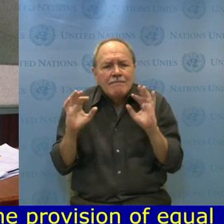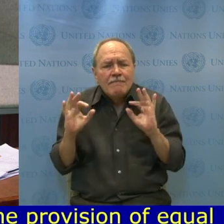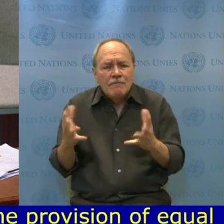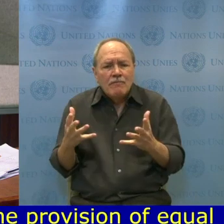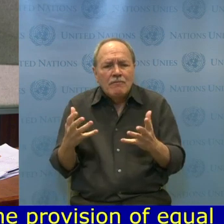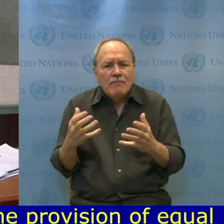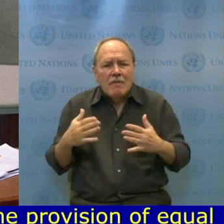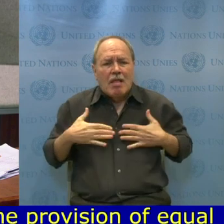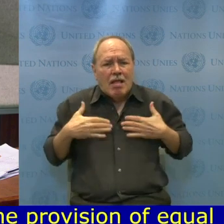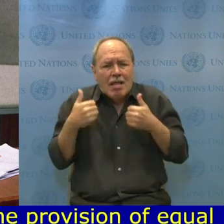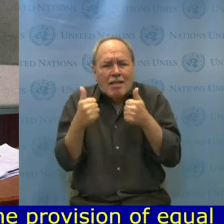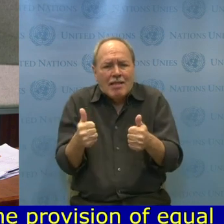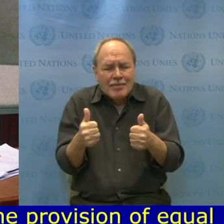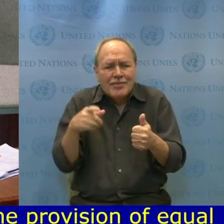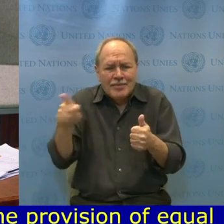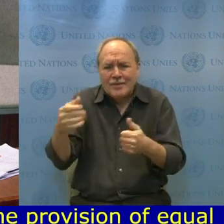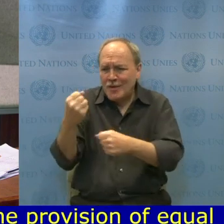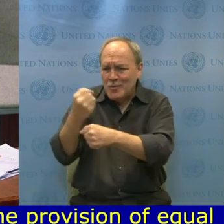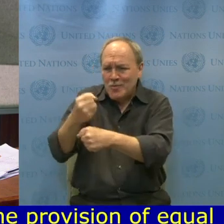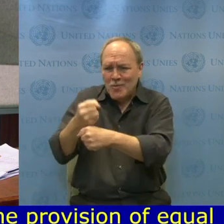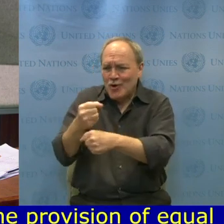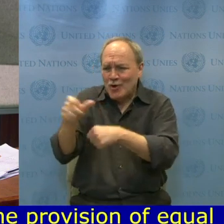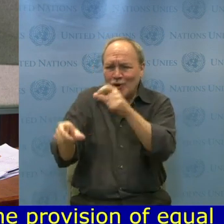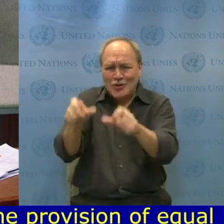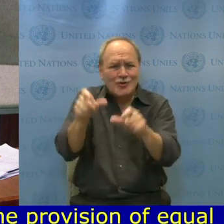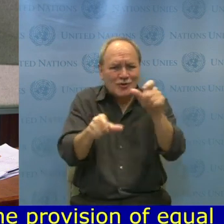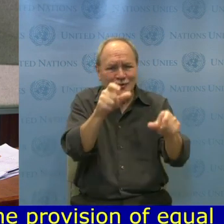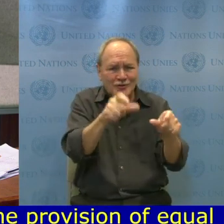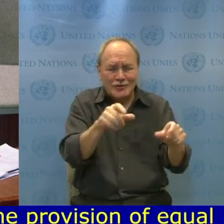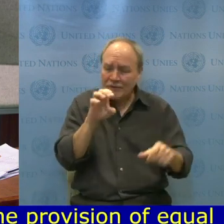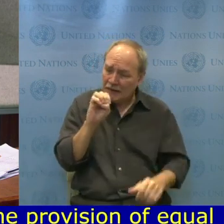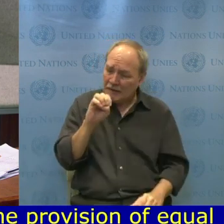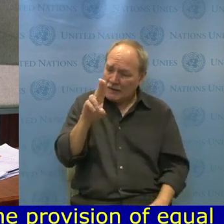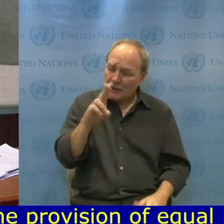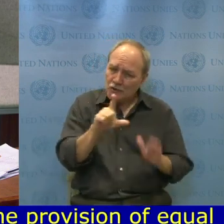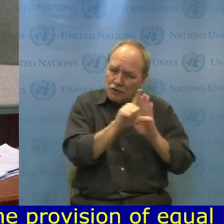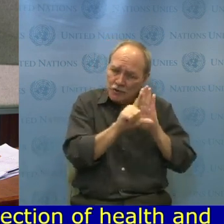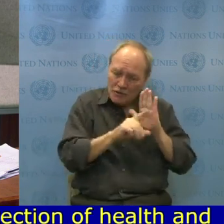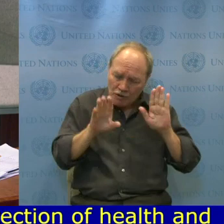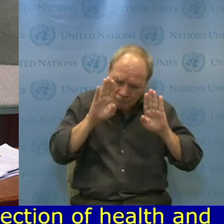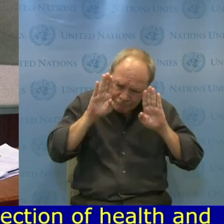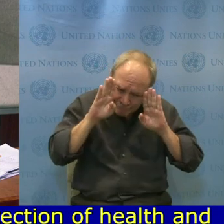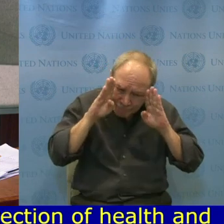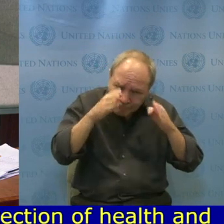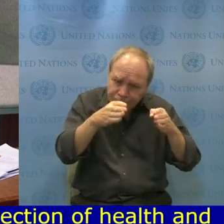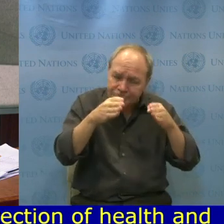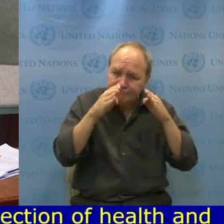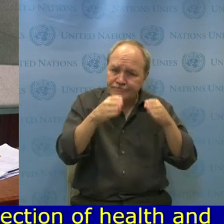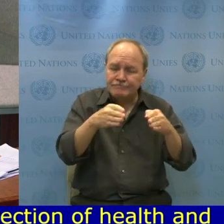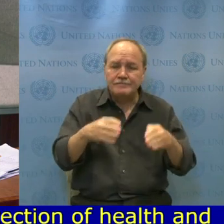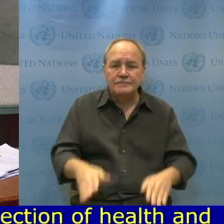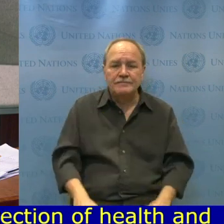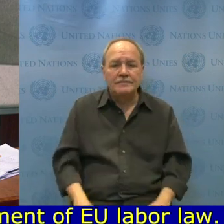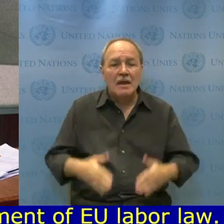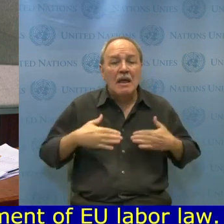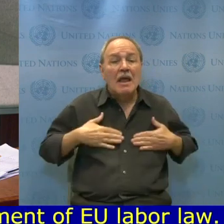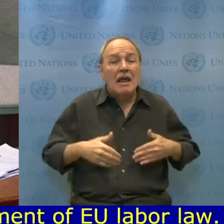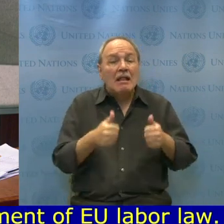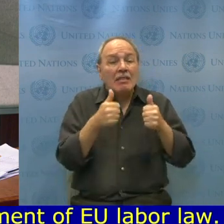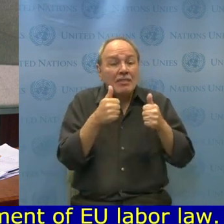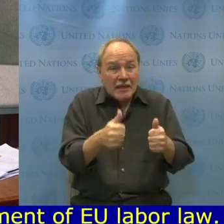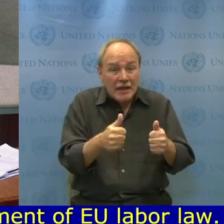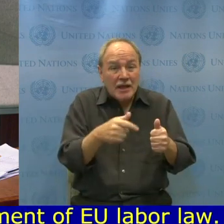law. Efforts have also been undertaken to improve accessibility of healthcare for patients, including those with